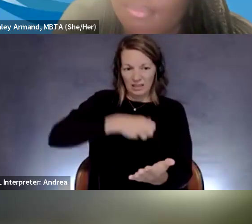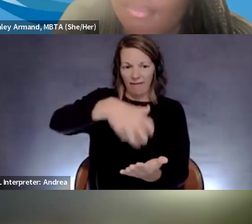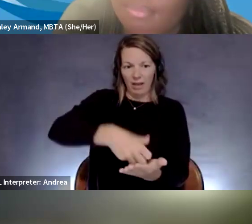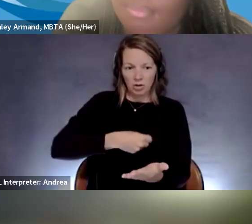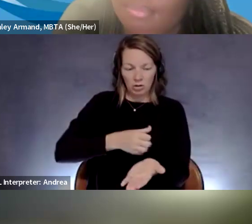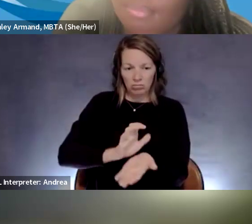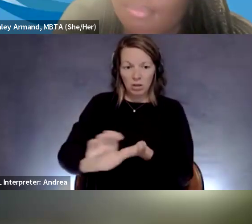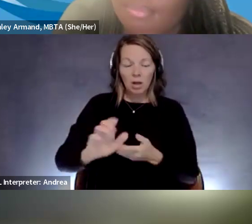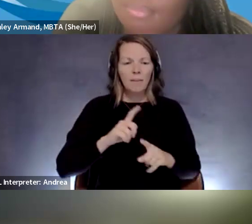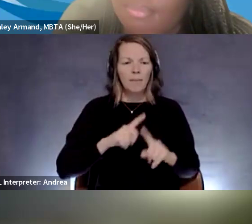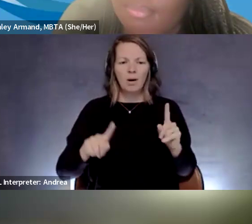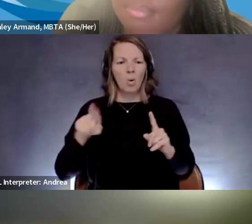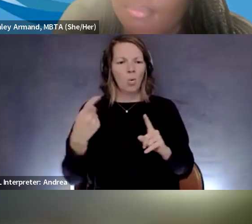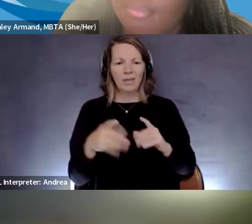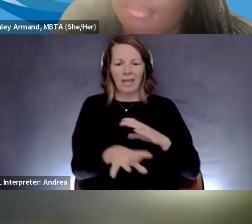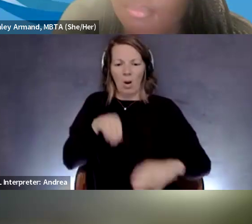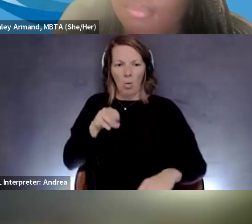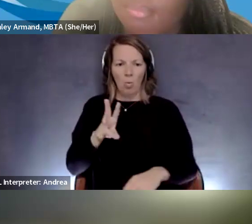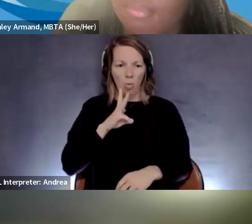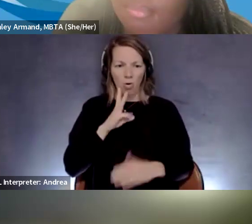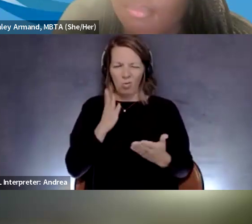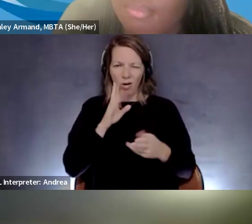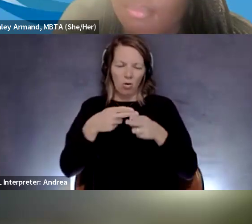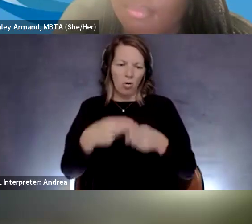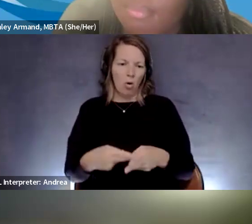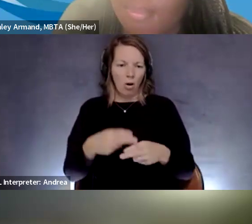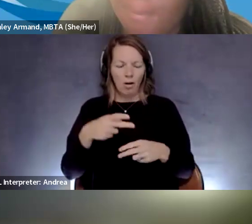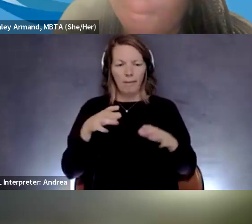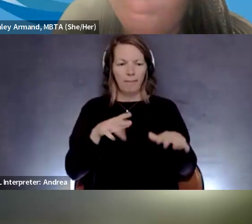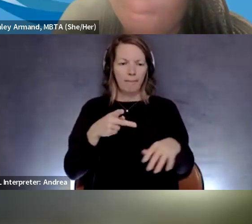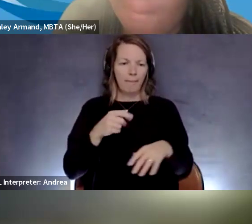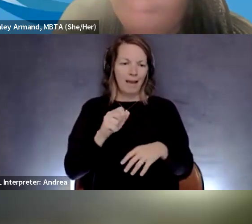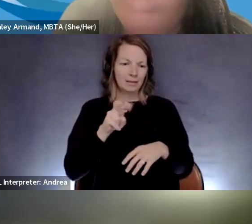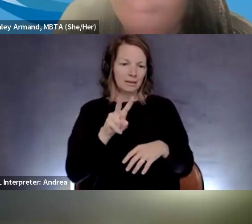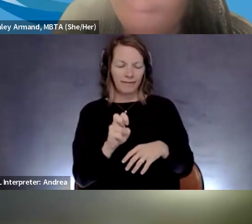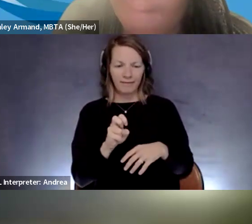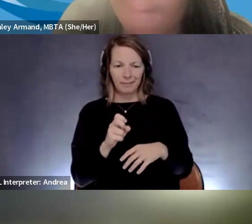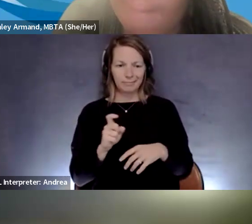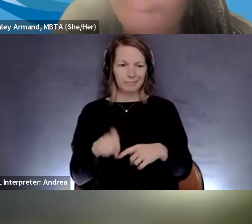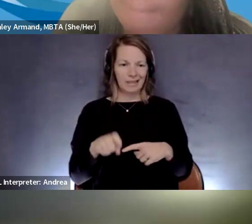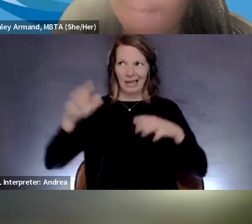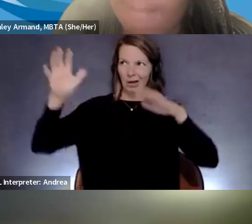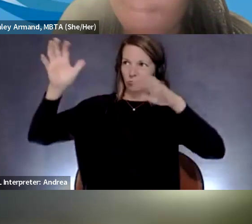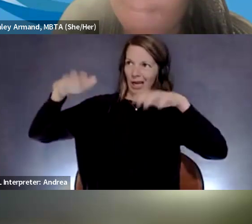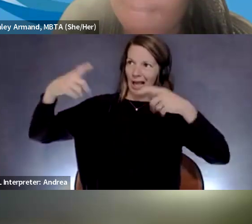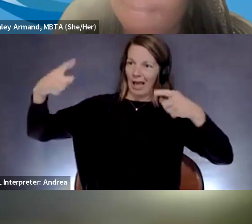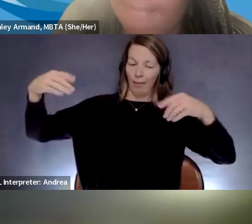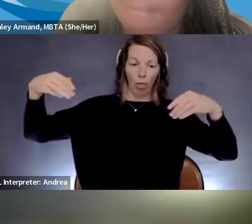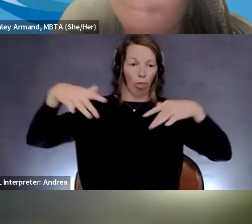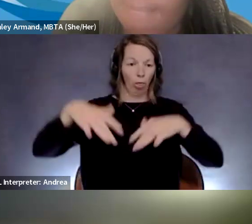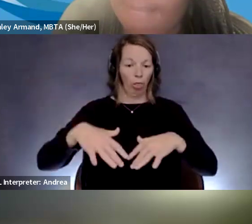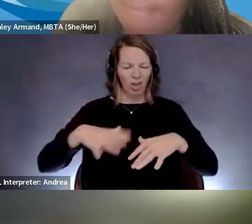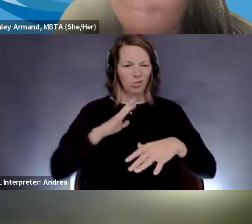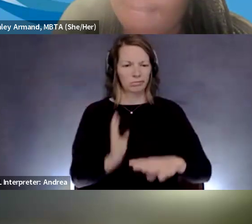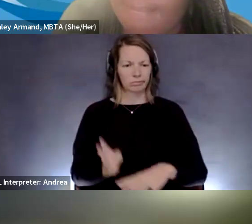only dewatering we're going to have is what I'll call kind of passive dewatering, where it's raining and there's water getting in the pit and we're